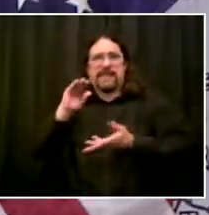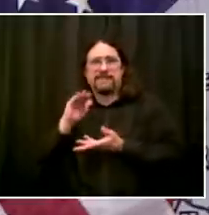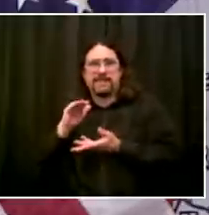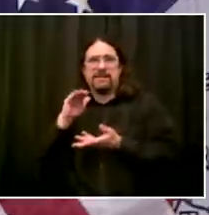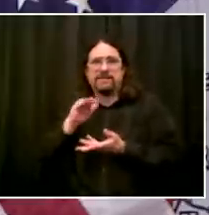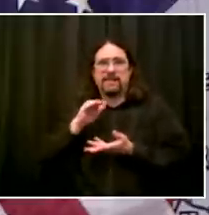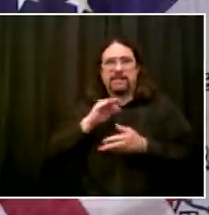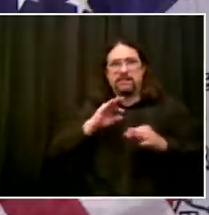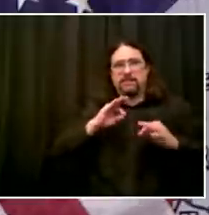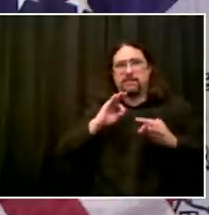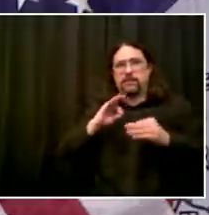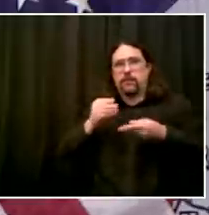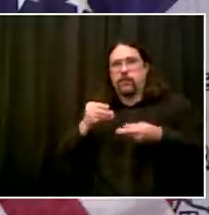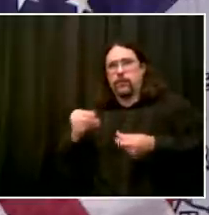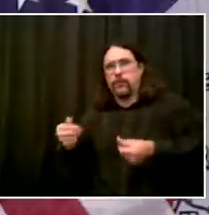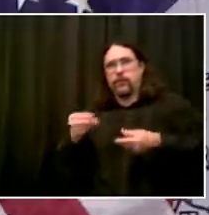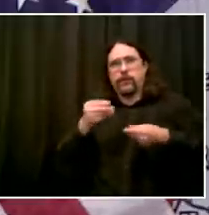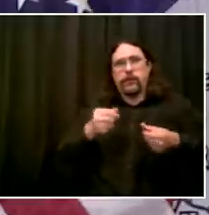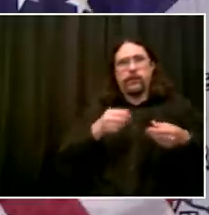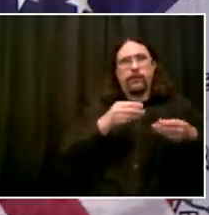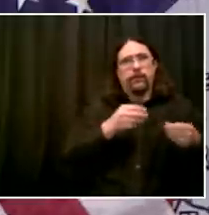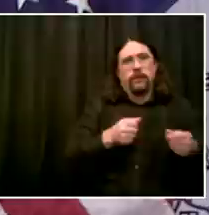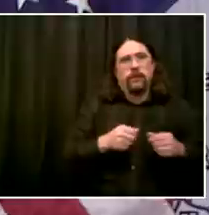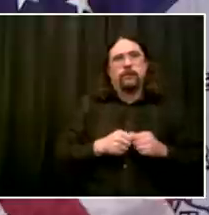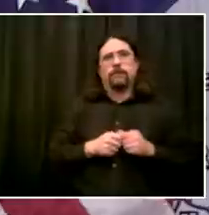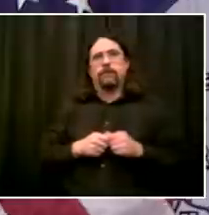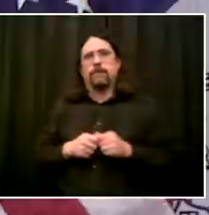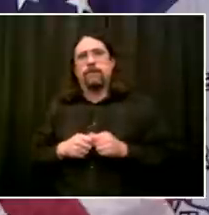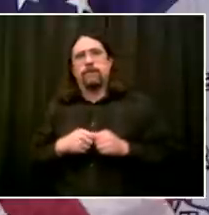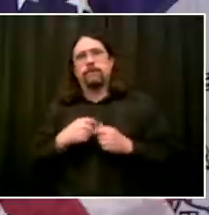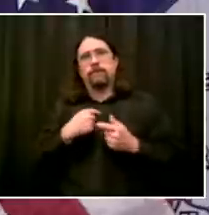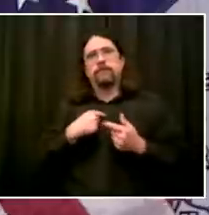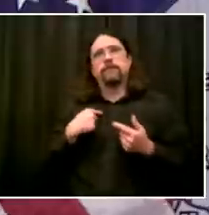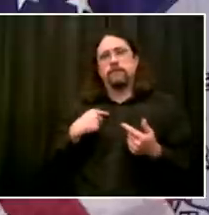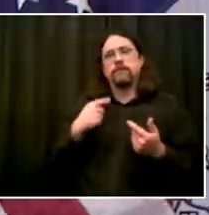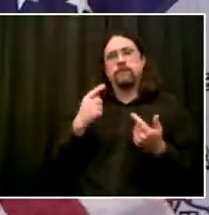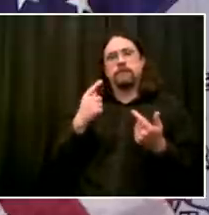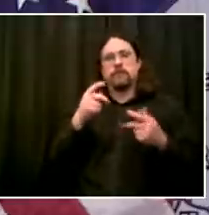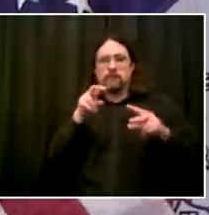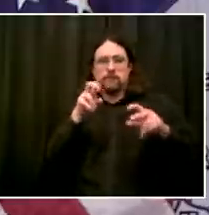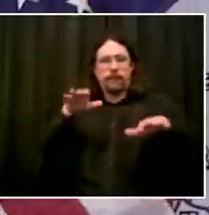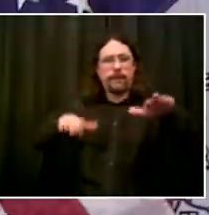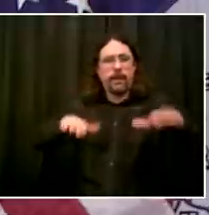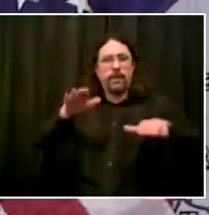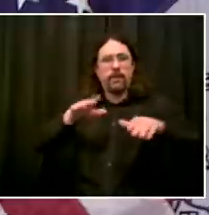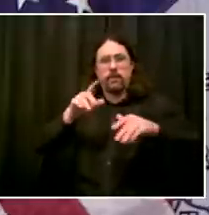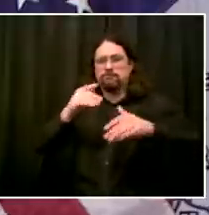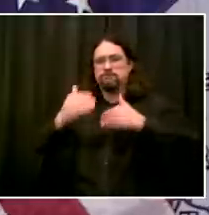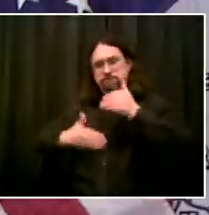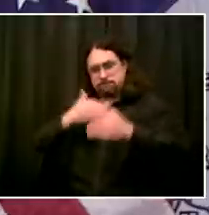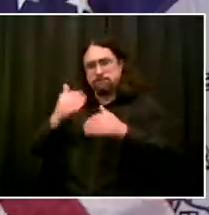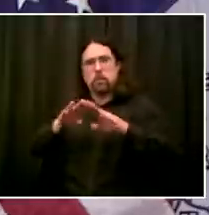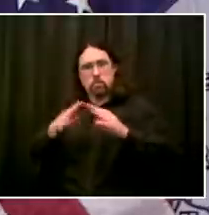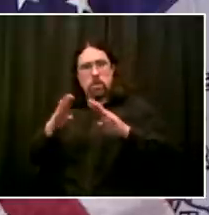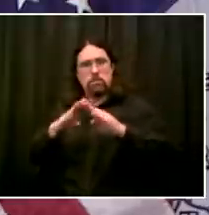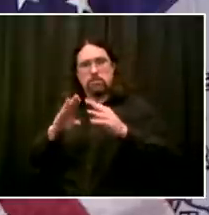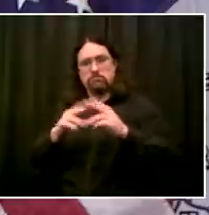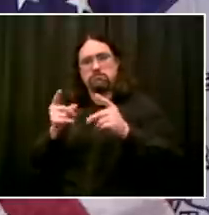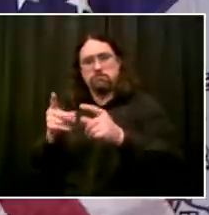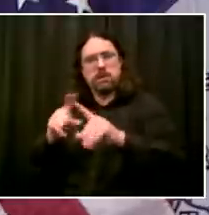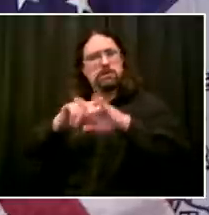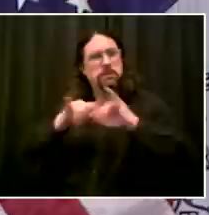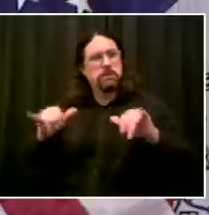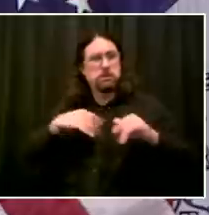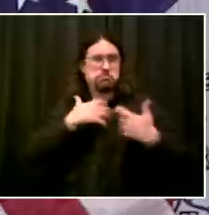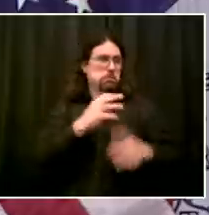Yes to teaching new ways, because as we talk about phase one, we're going to have to talk very overtly about how you go about proper manufacturing,